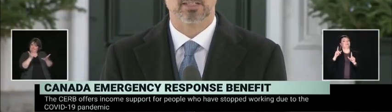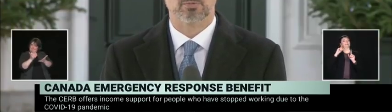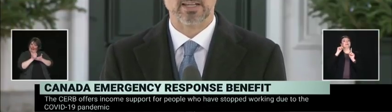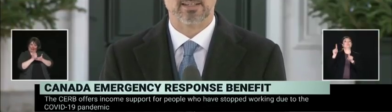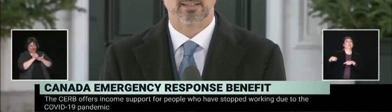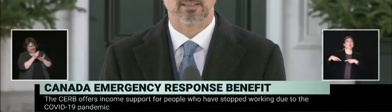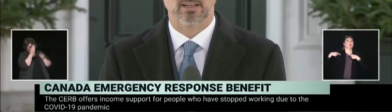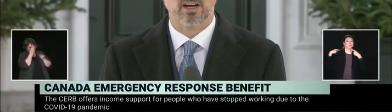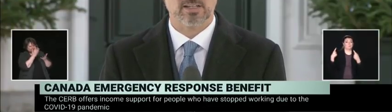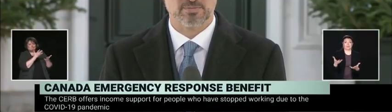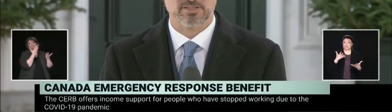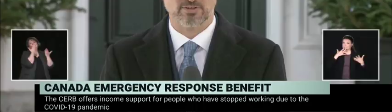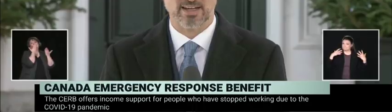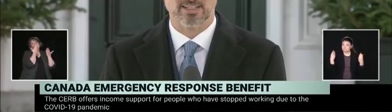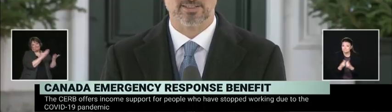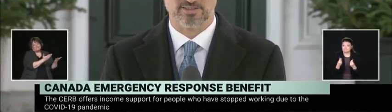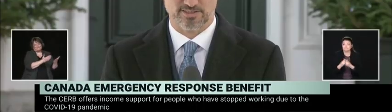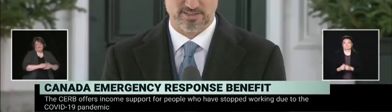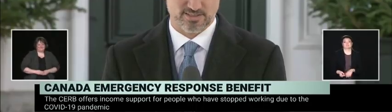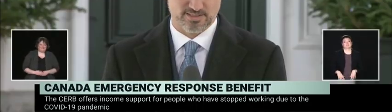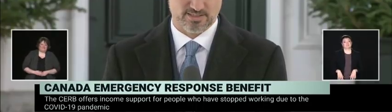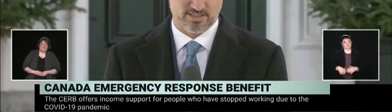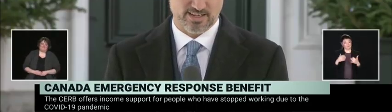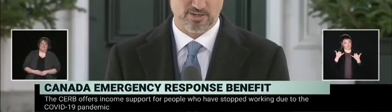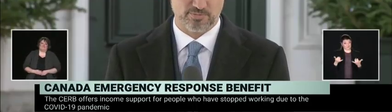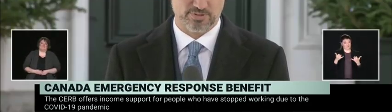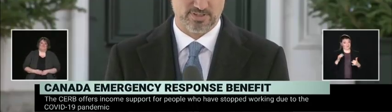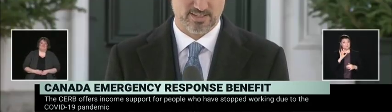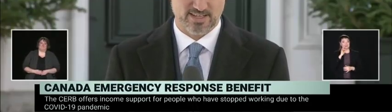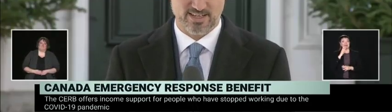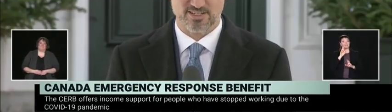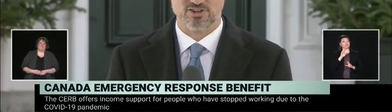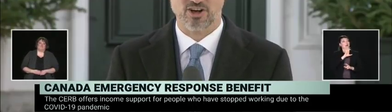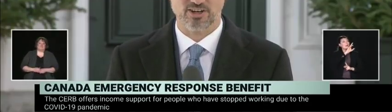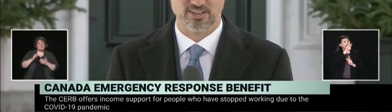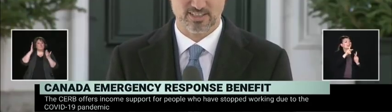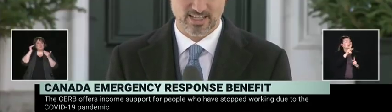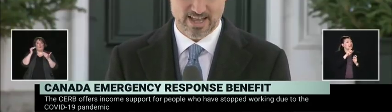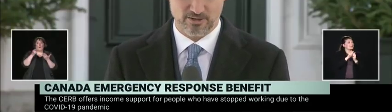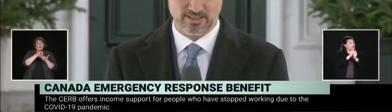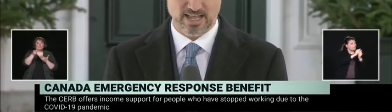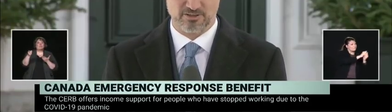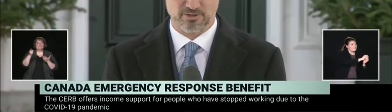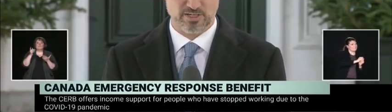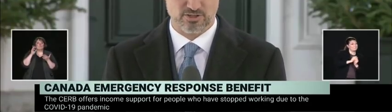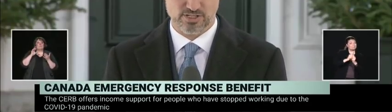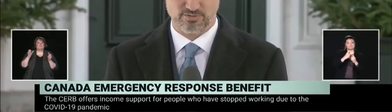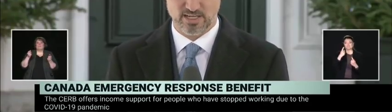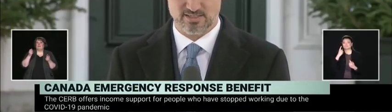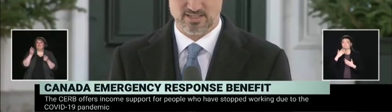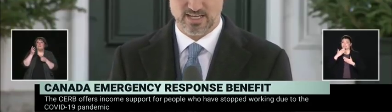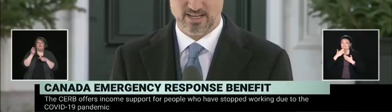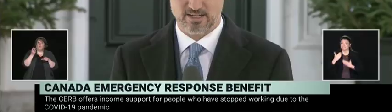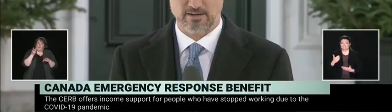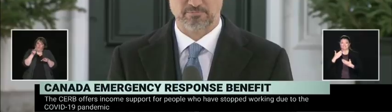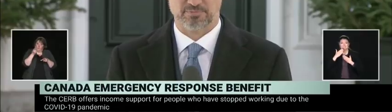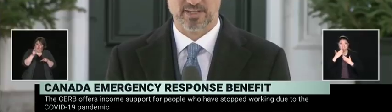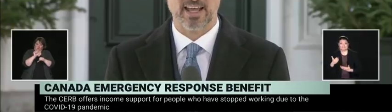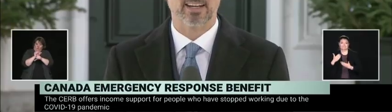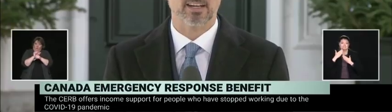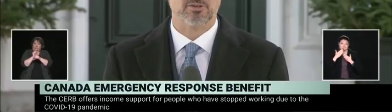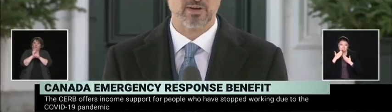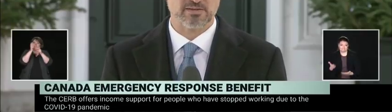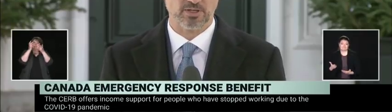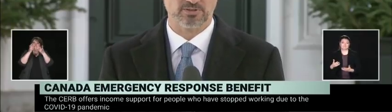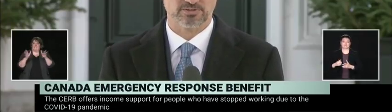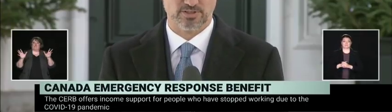in expressing our deepest gratitude. I hope Canadians honk a little louder when your shift ends today and